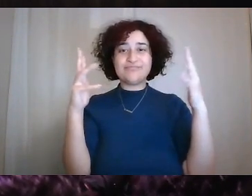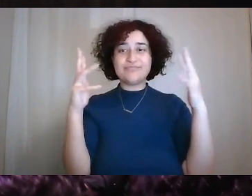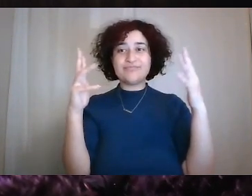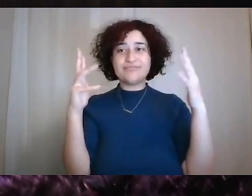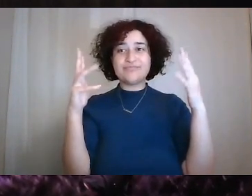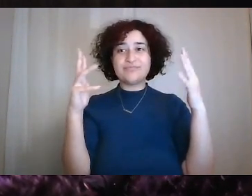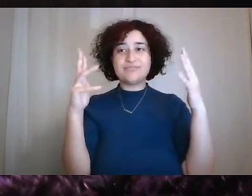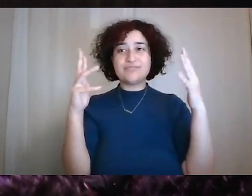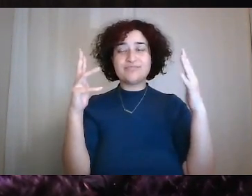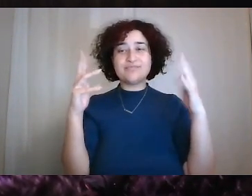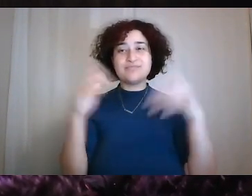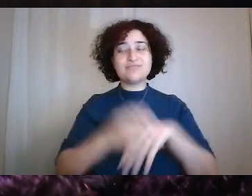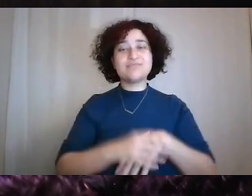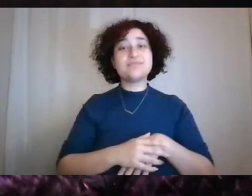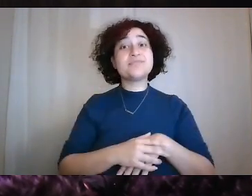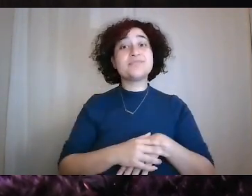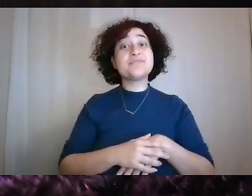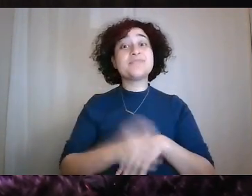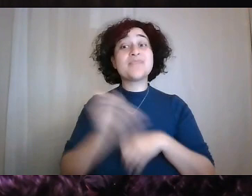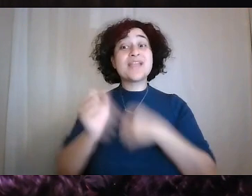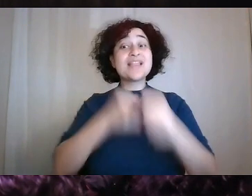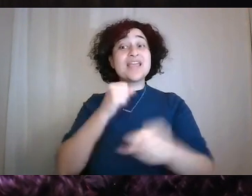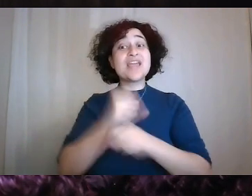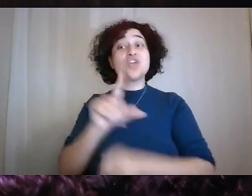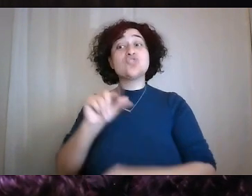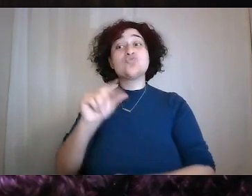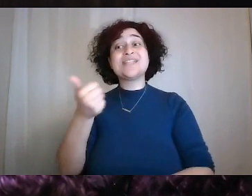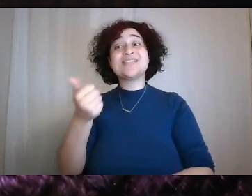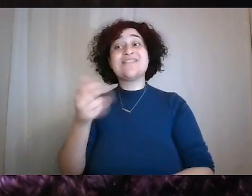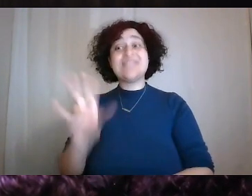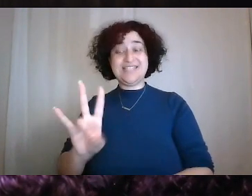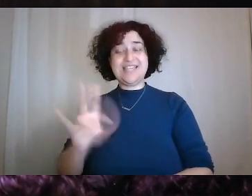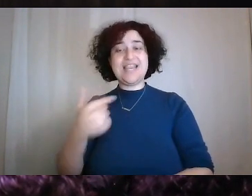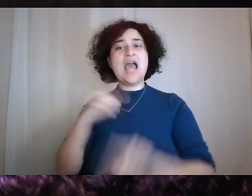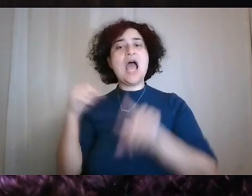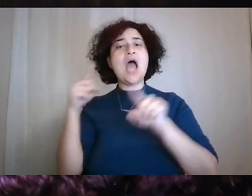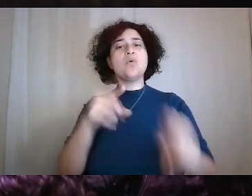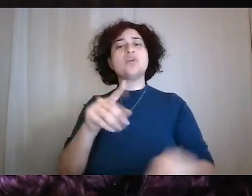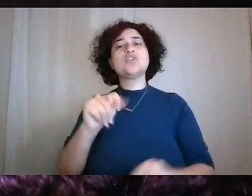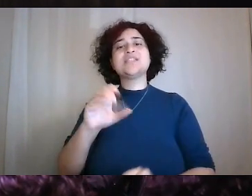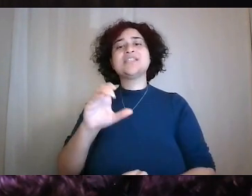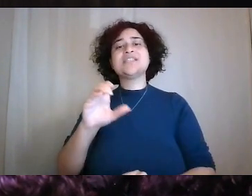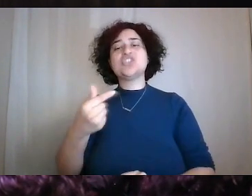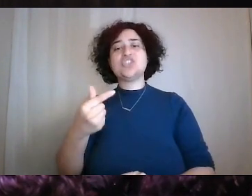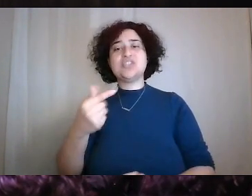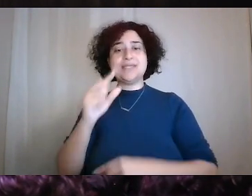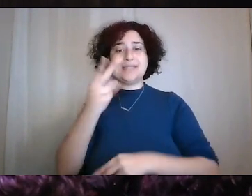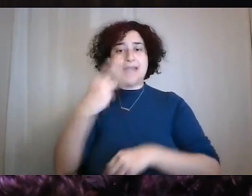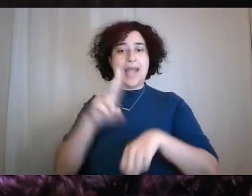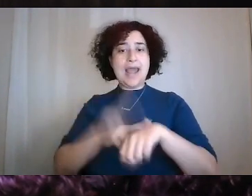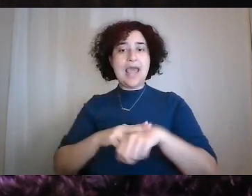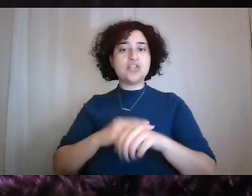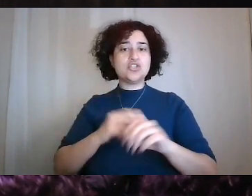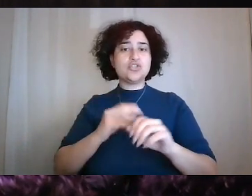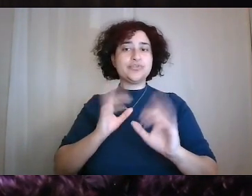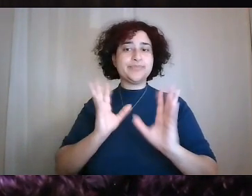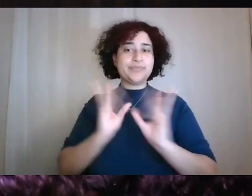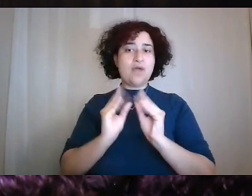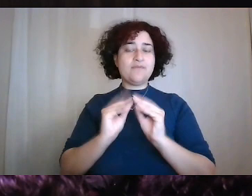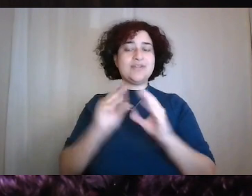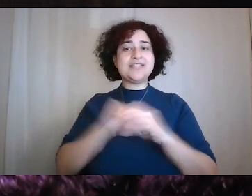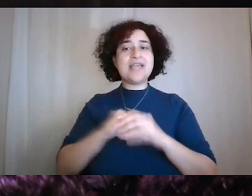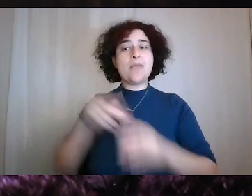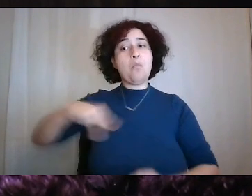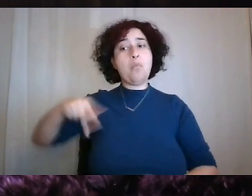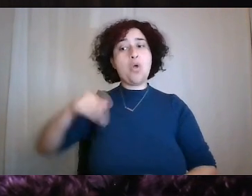In 2017, I attended TCG's National Conference in Portland, Oregon, where the LTC was awarded the Peter